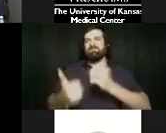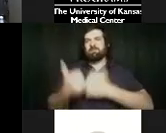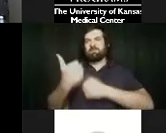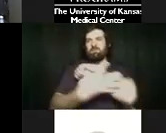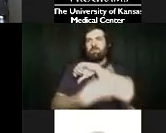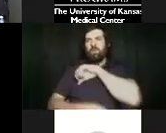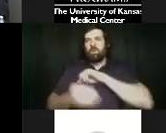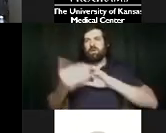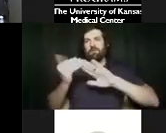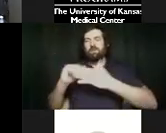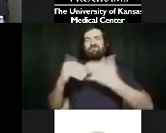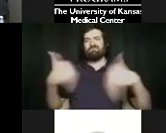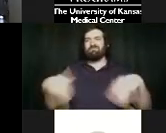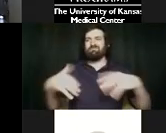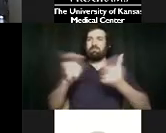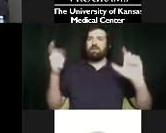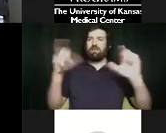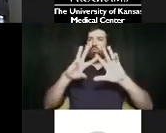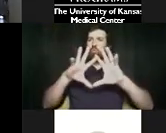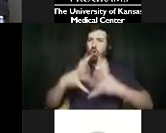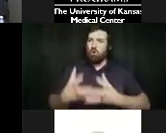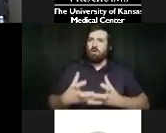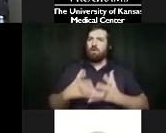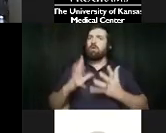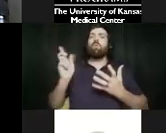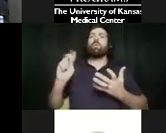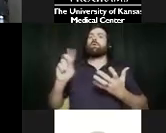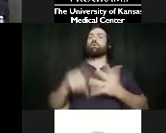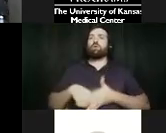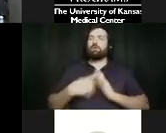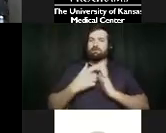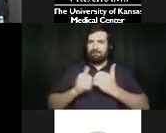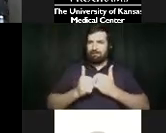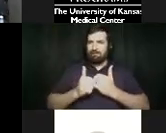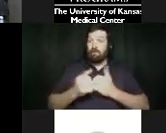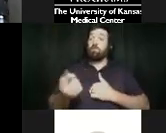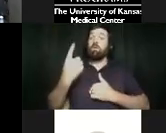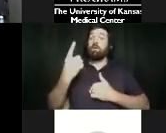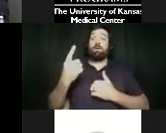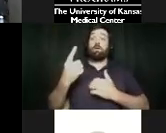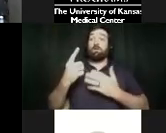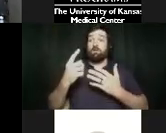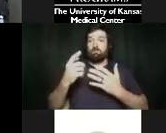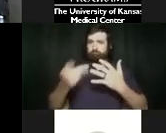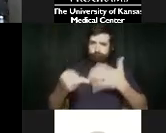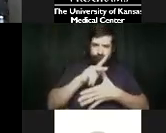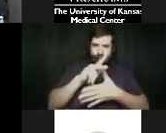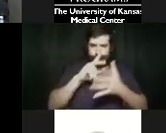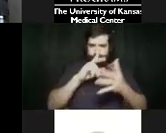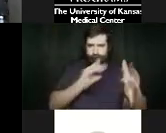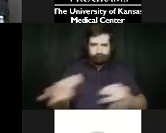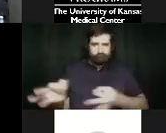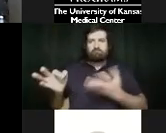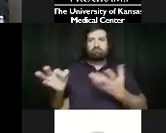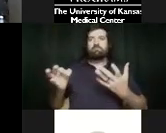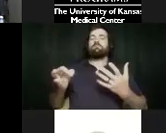big world. Where do you possibly begin? Well, one way to prioritize world health problems